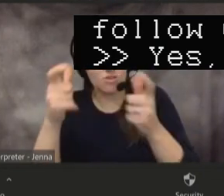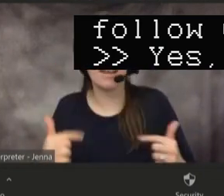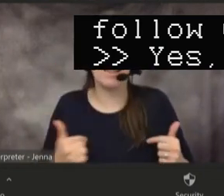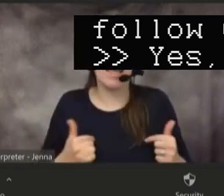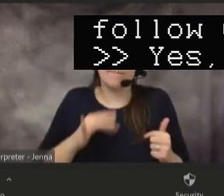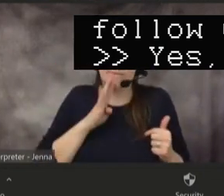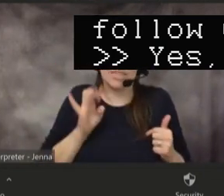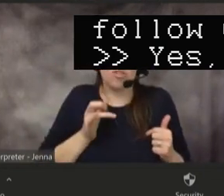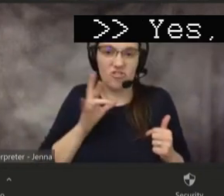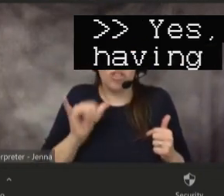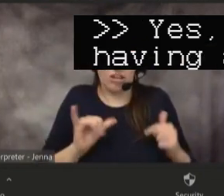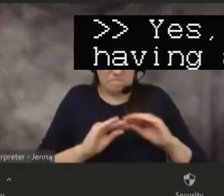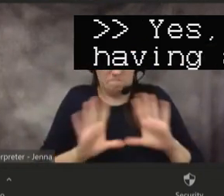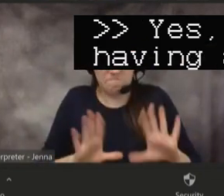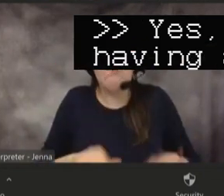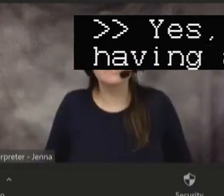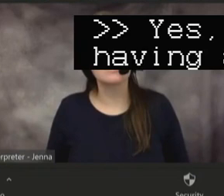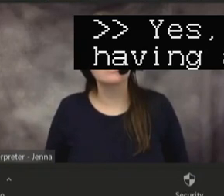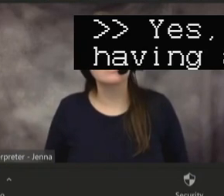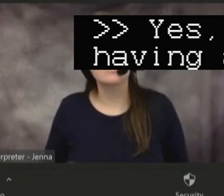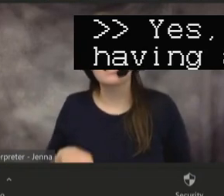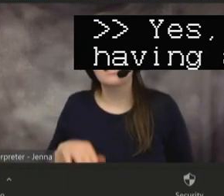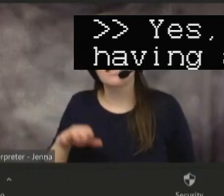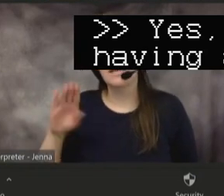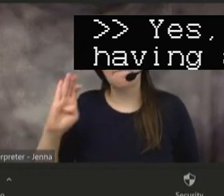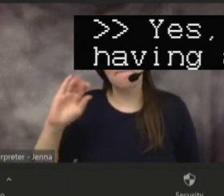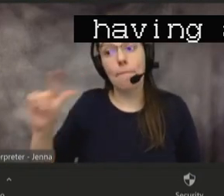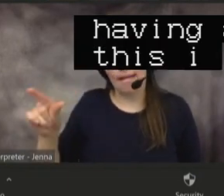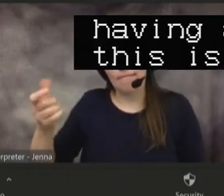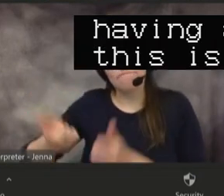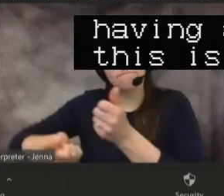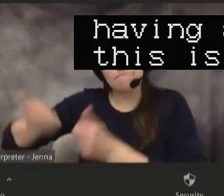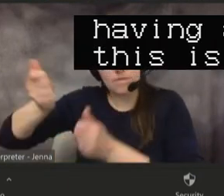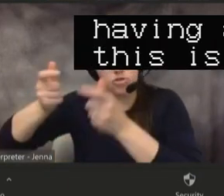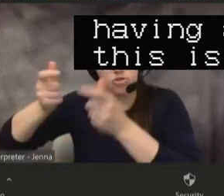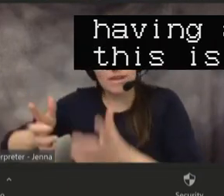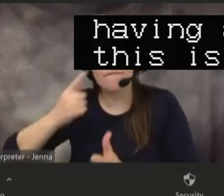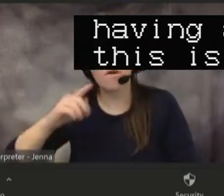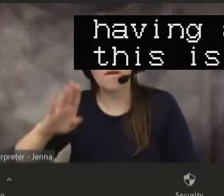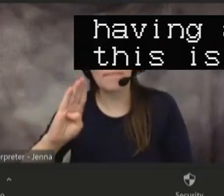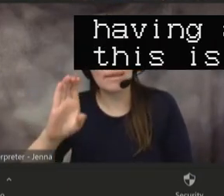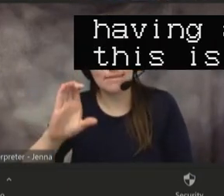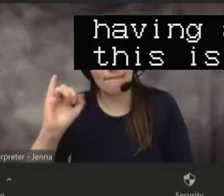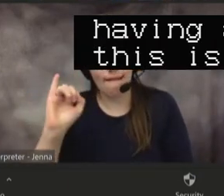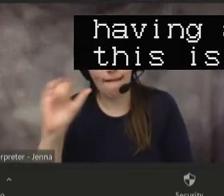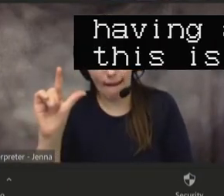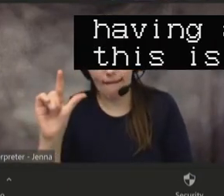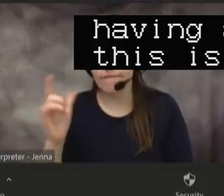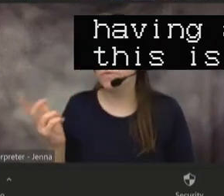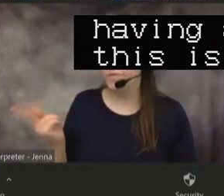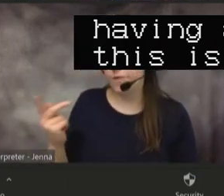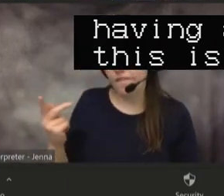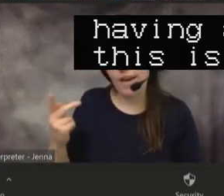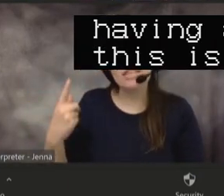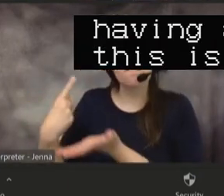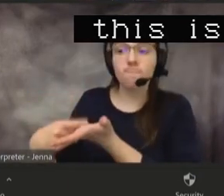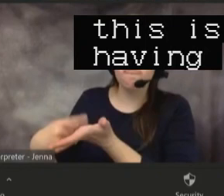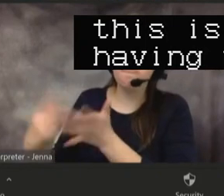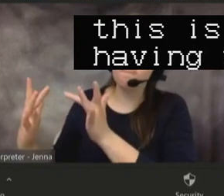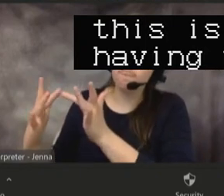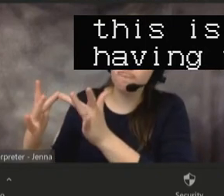way. Bill Henning, the executive director of BCIL, and I were in